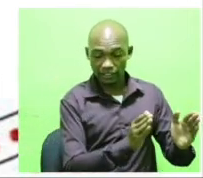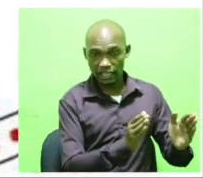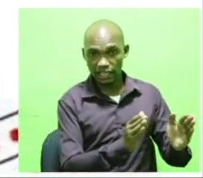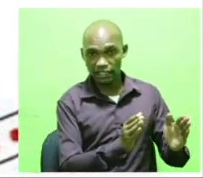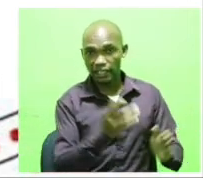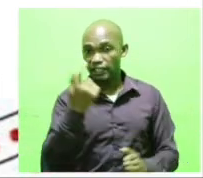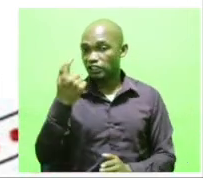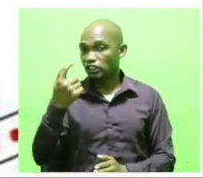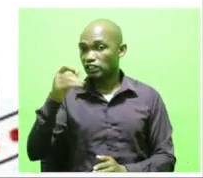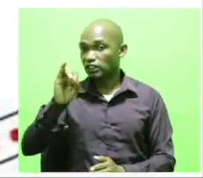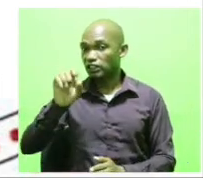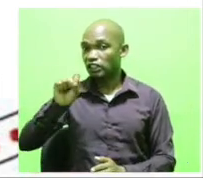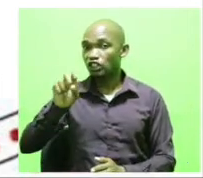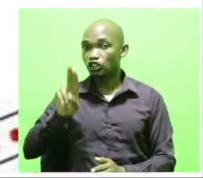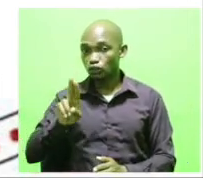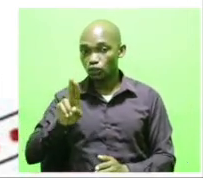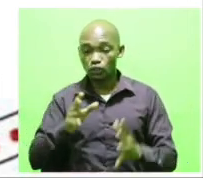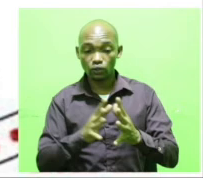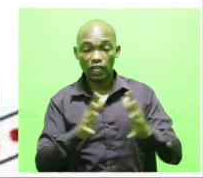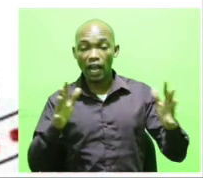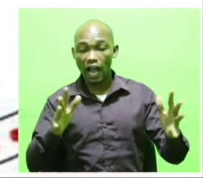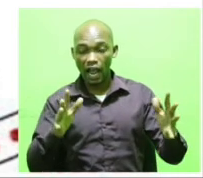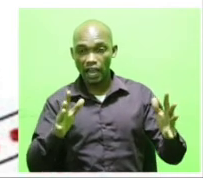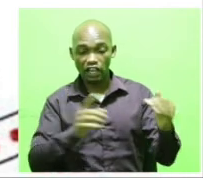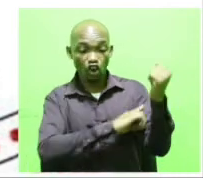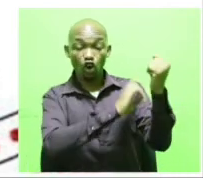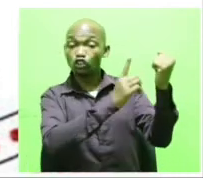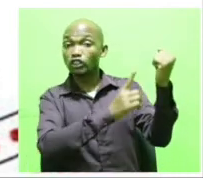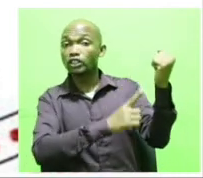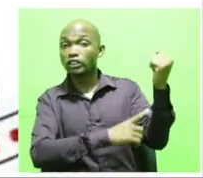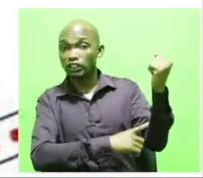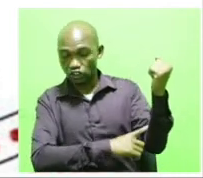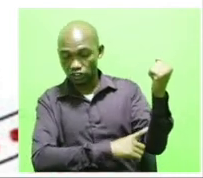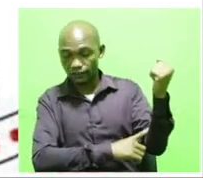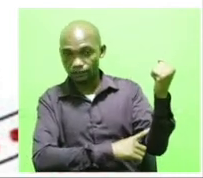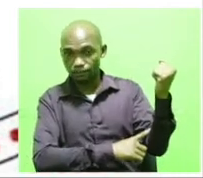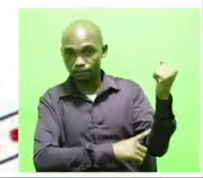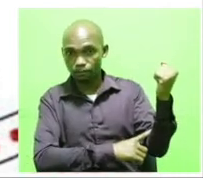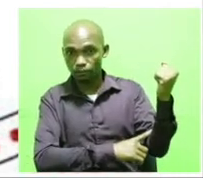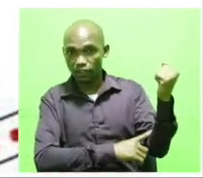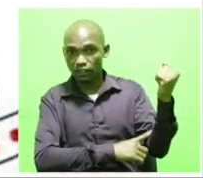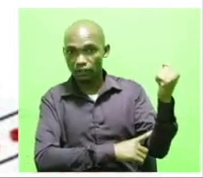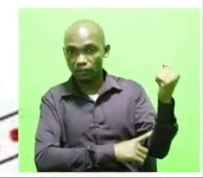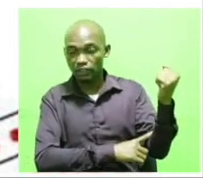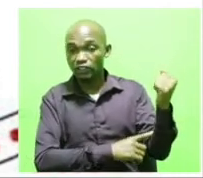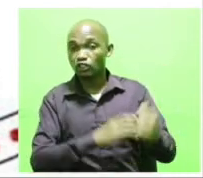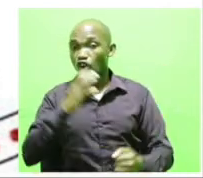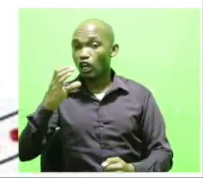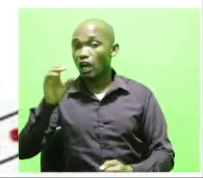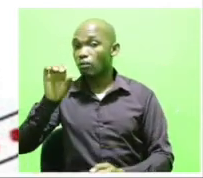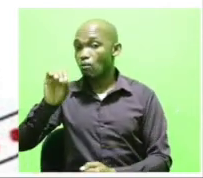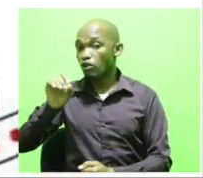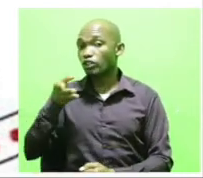oxygen. Therefore, carbon dioxide will diffuse to the blood vessels and combine with